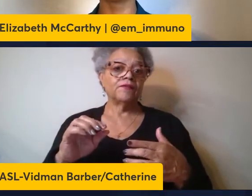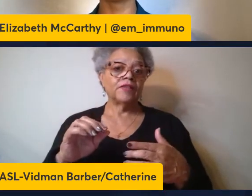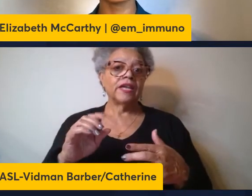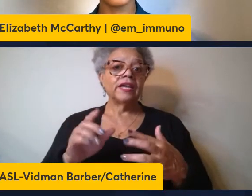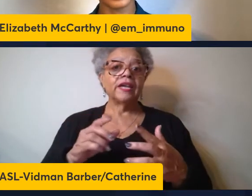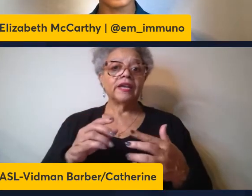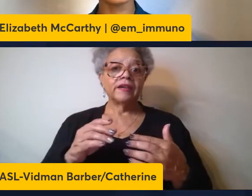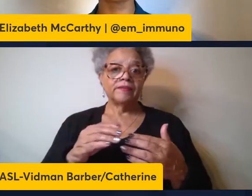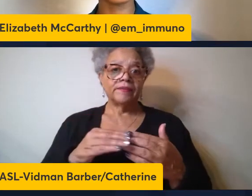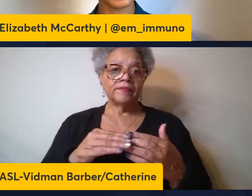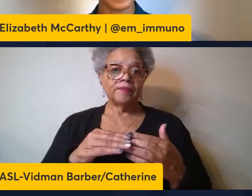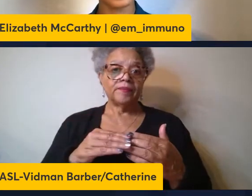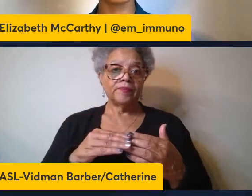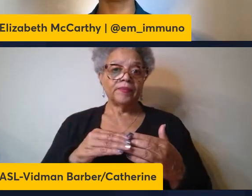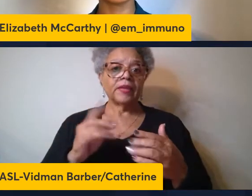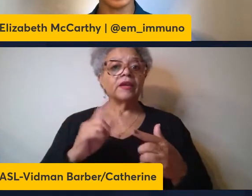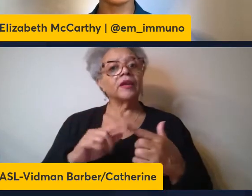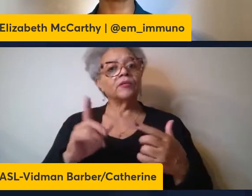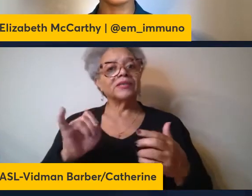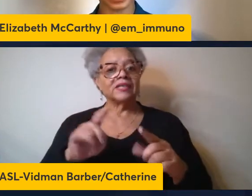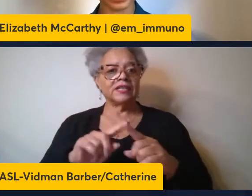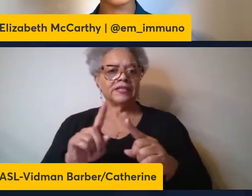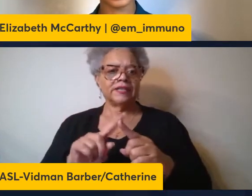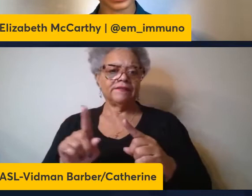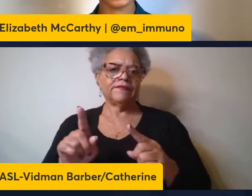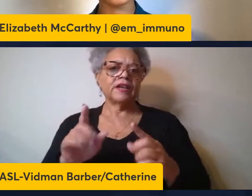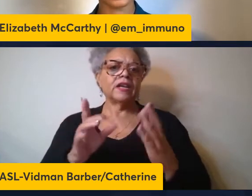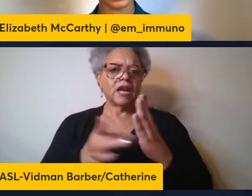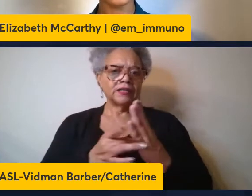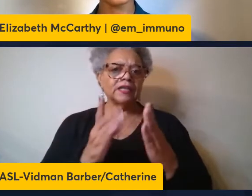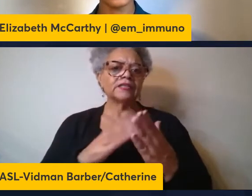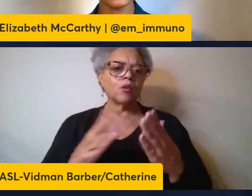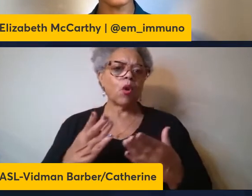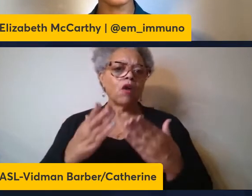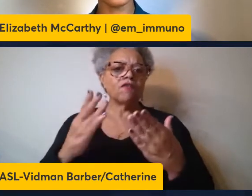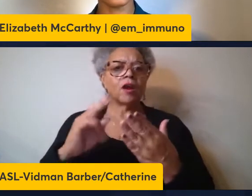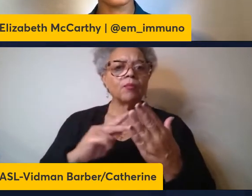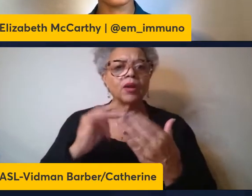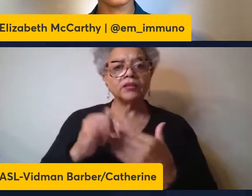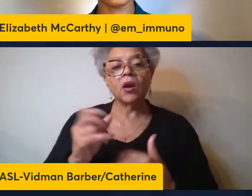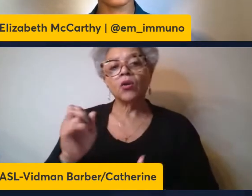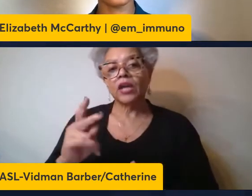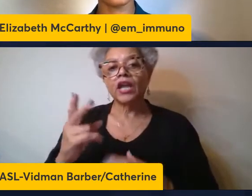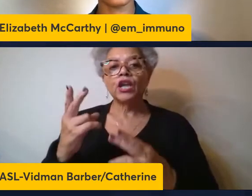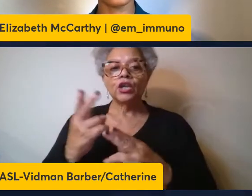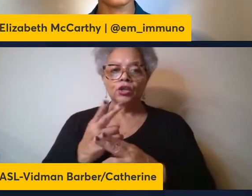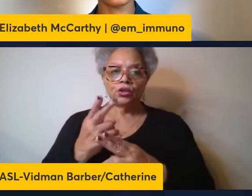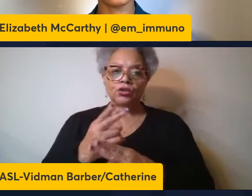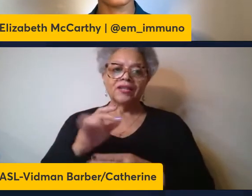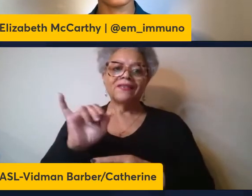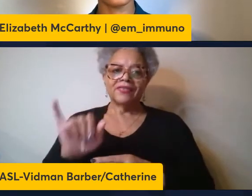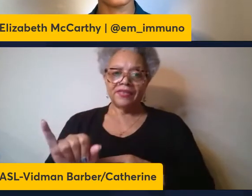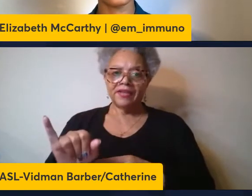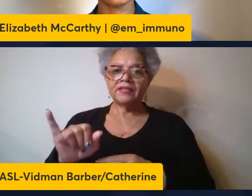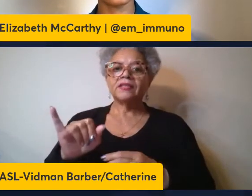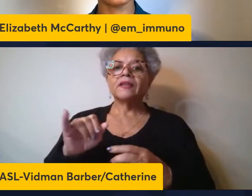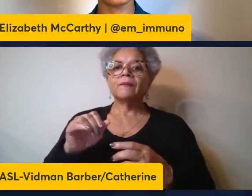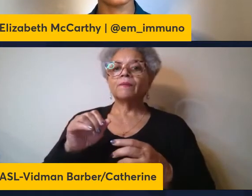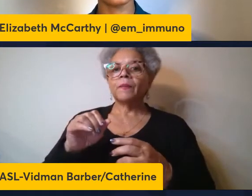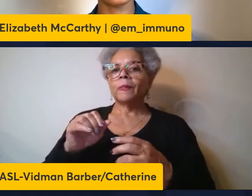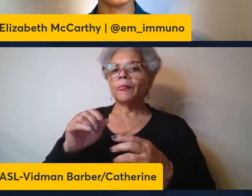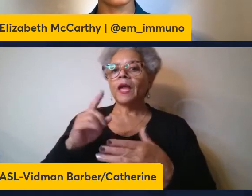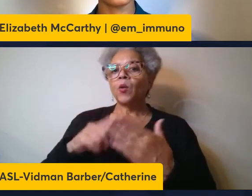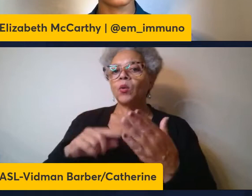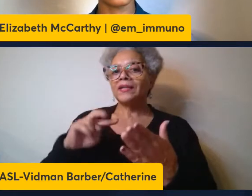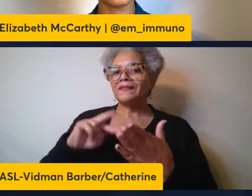plant context. So somebody was offering a project where you could say, okay, using homology, can you say what these